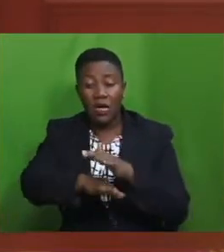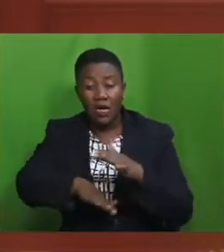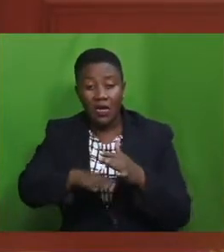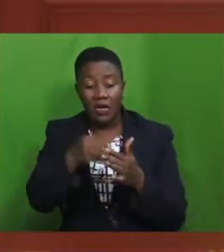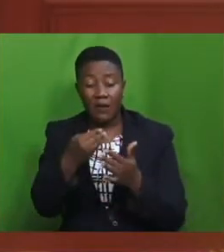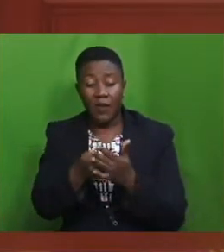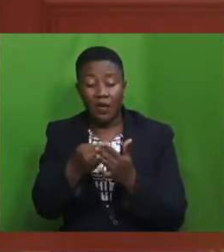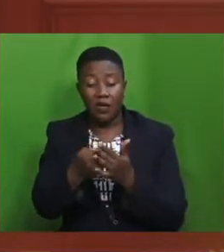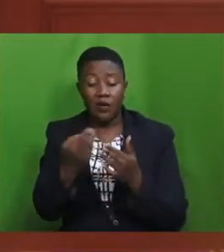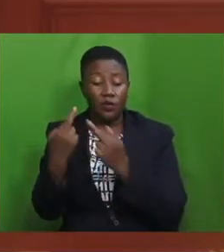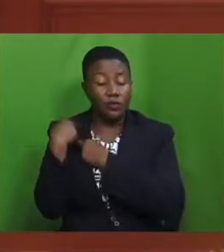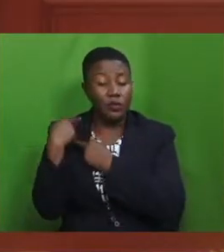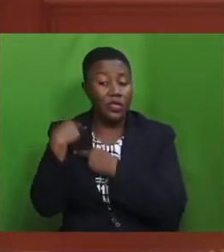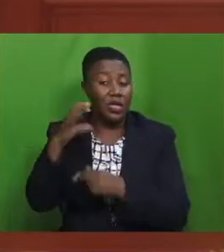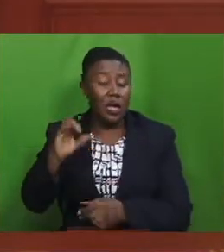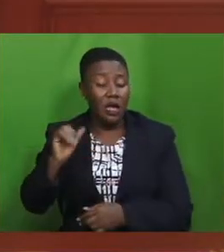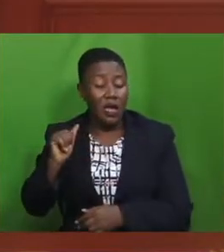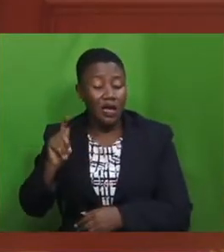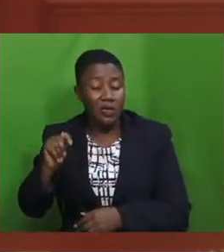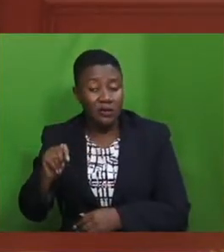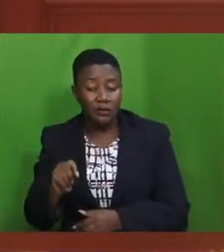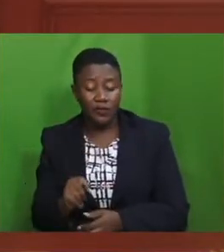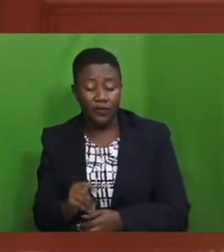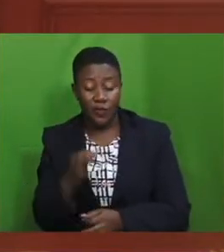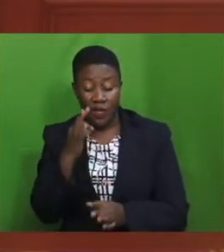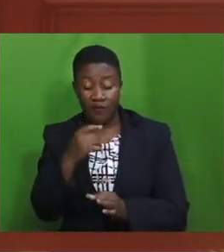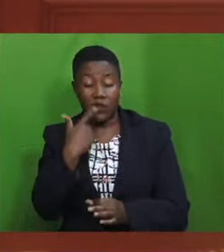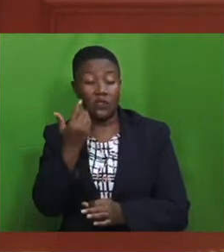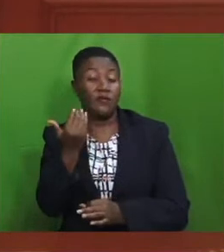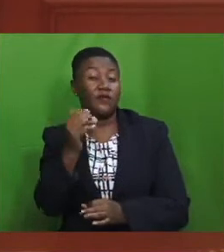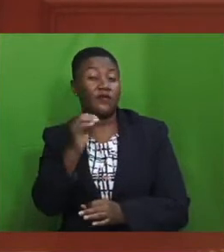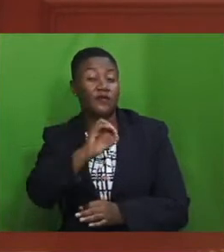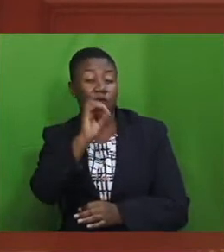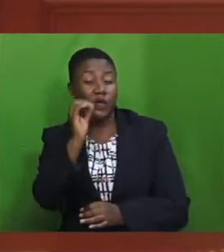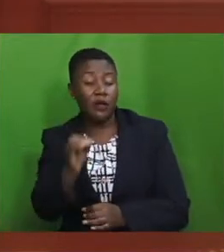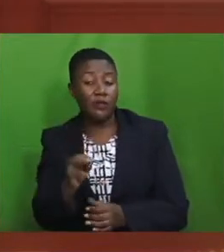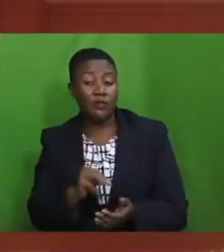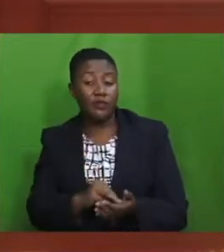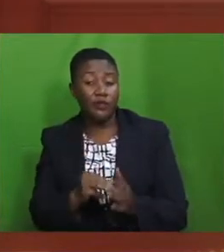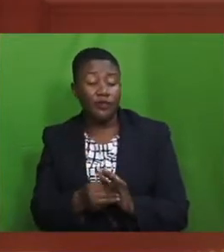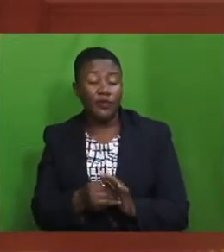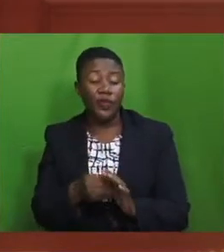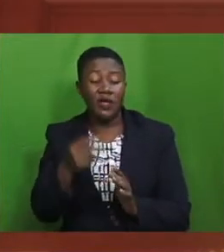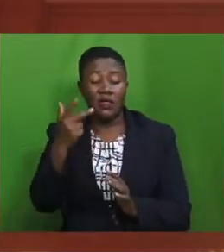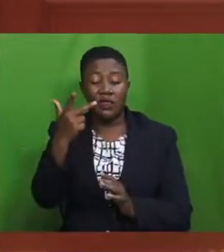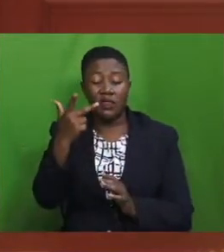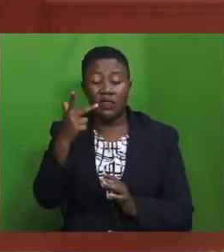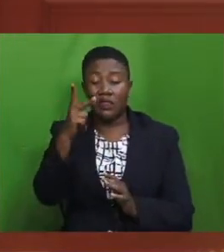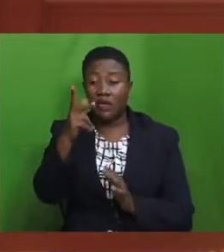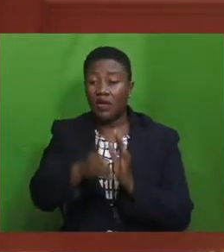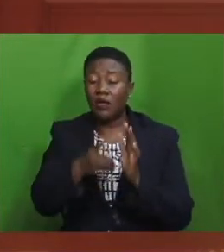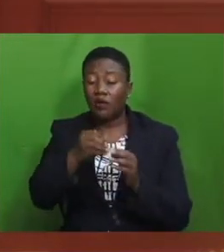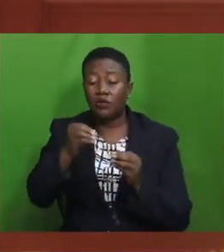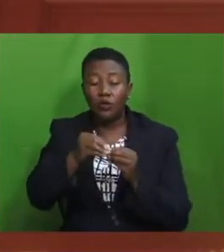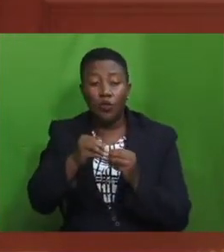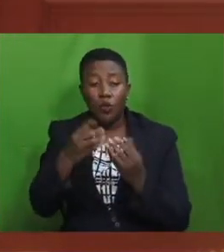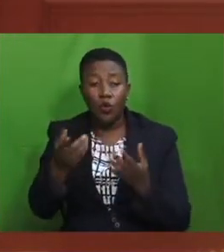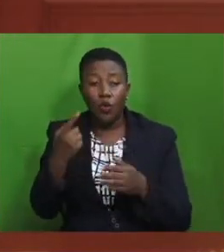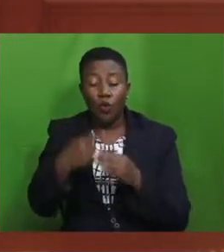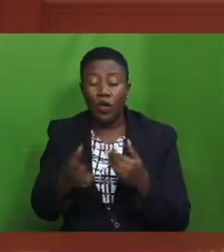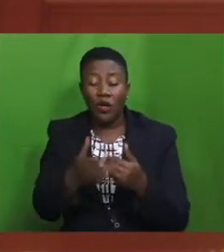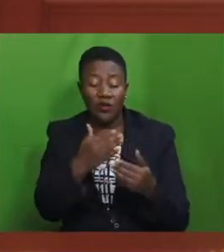Act. If it was to be 15%, then it's 3 times more what is acceptable under the